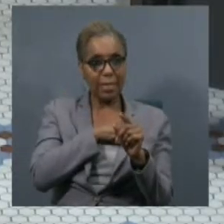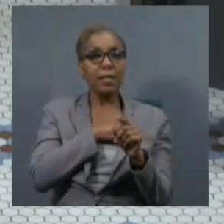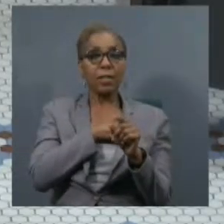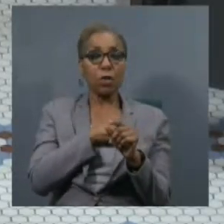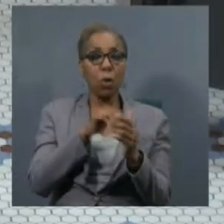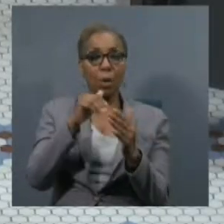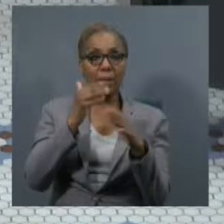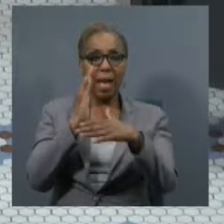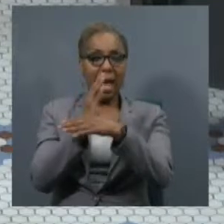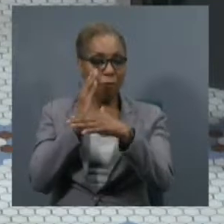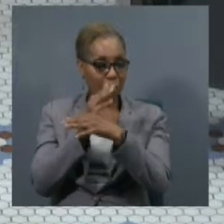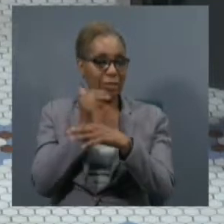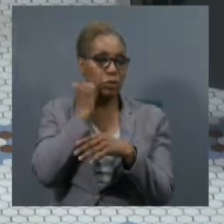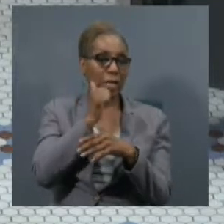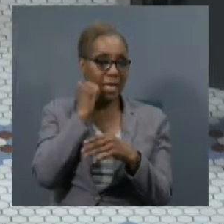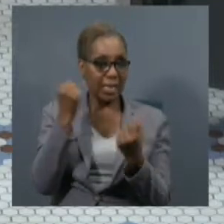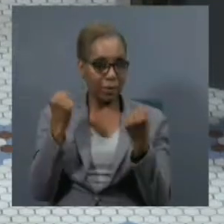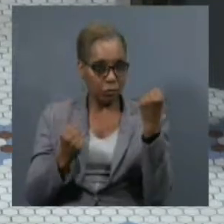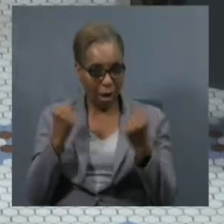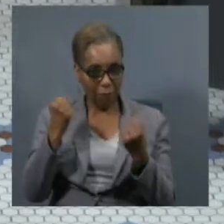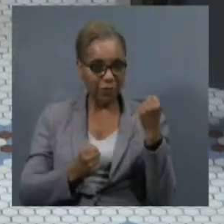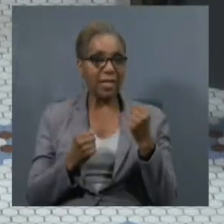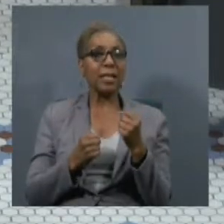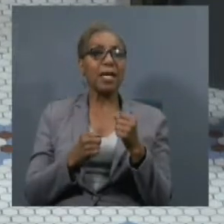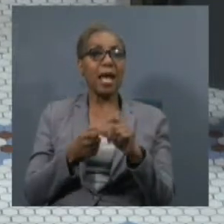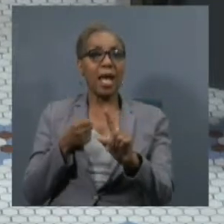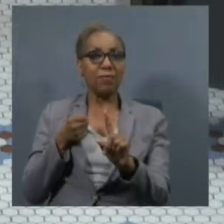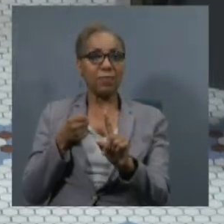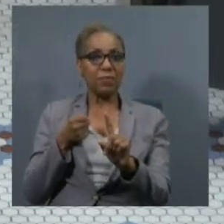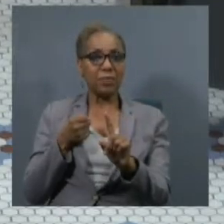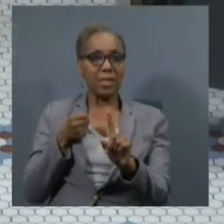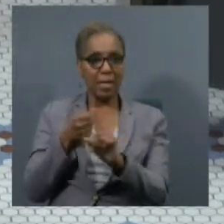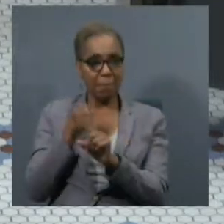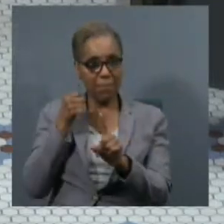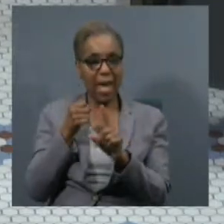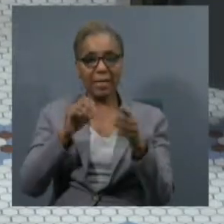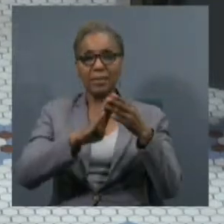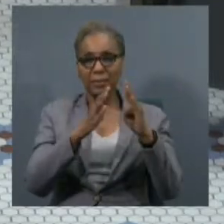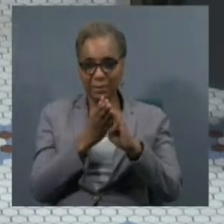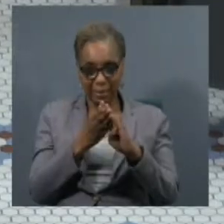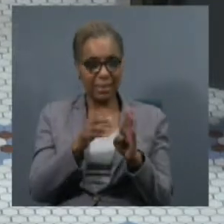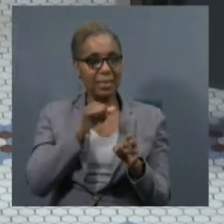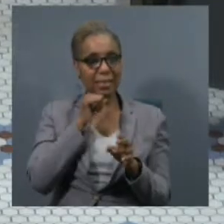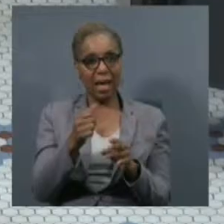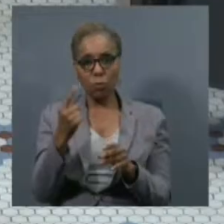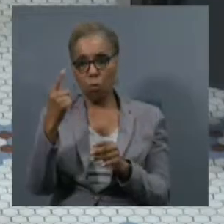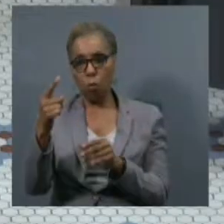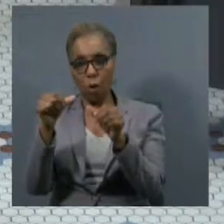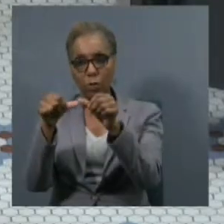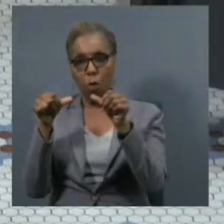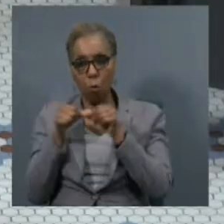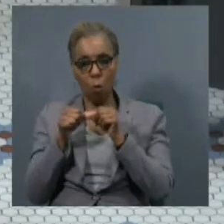daily traffic, and we looked at an impact that would be citywide rather than just one ward. So